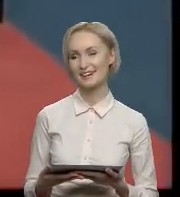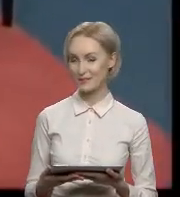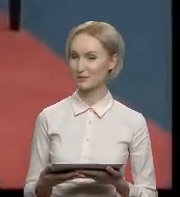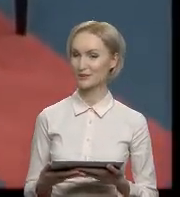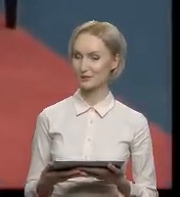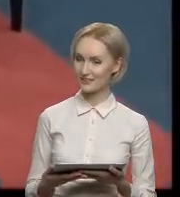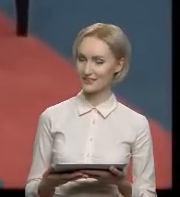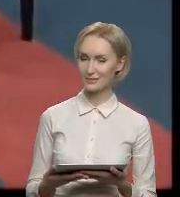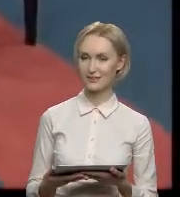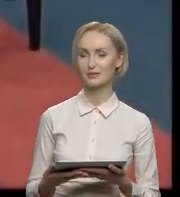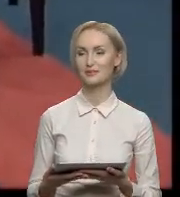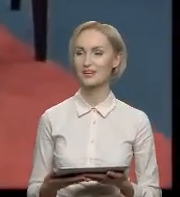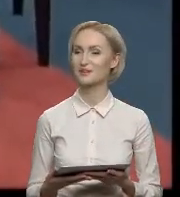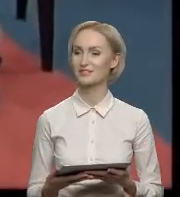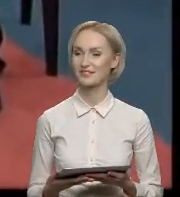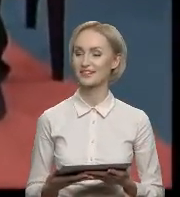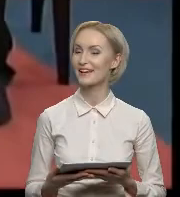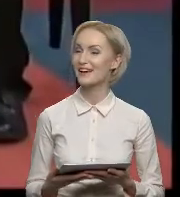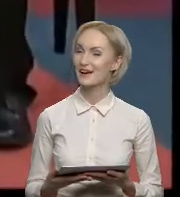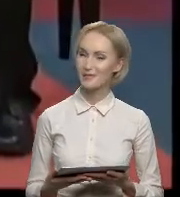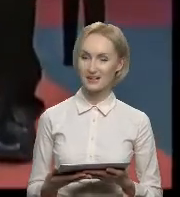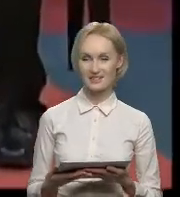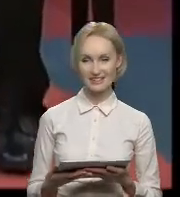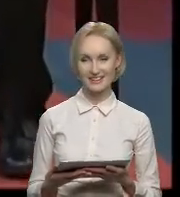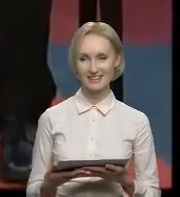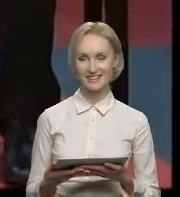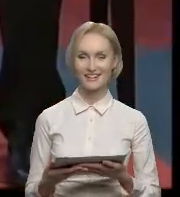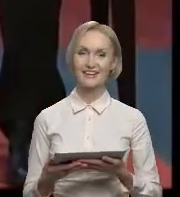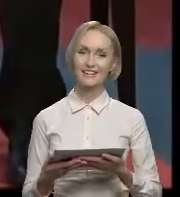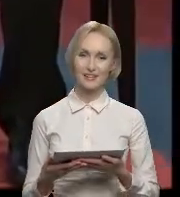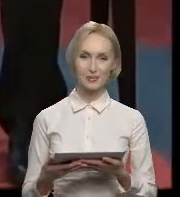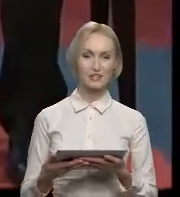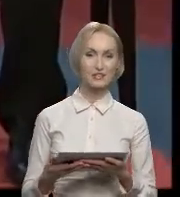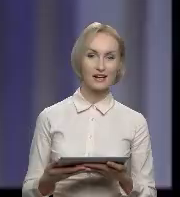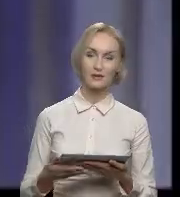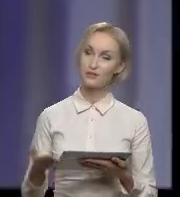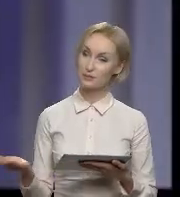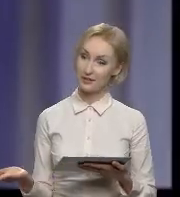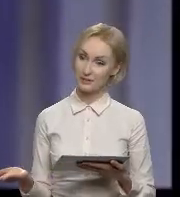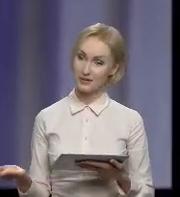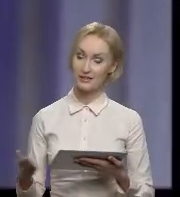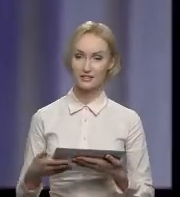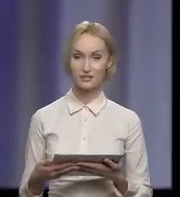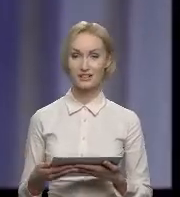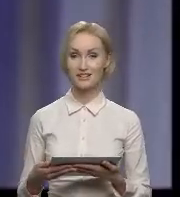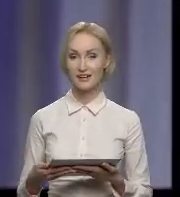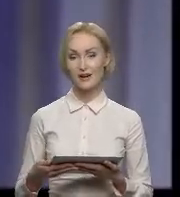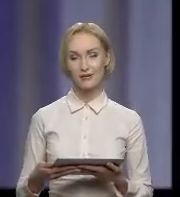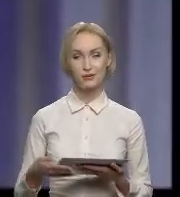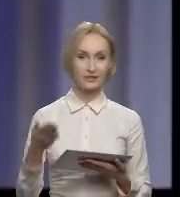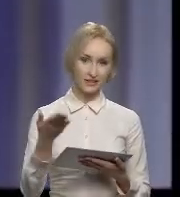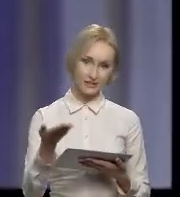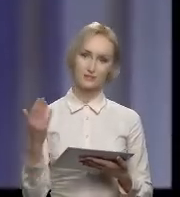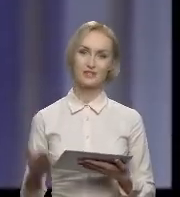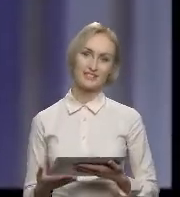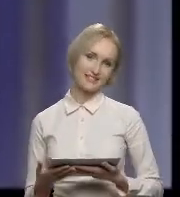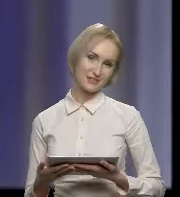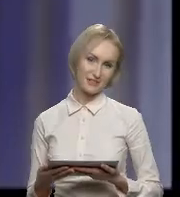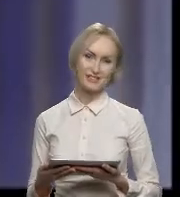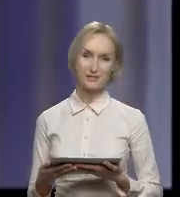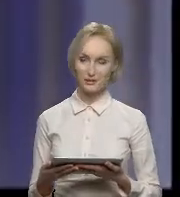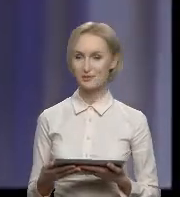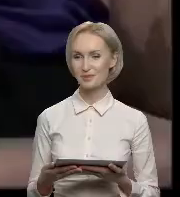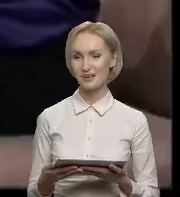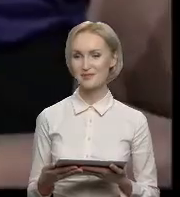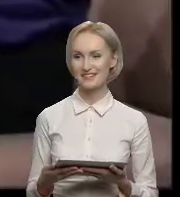Why don't you care? There's no question that you're the father of the daughter, little girl, right? No yes, question. Yes, sir. You're denying this little